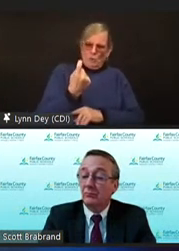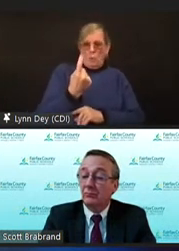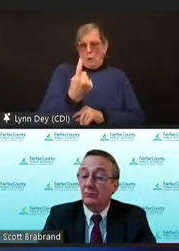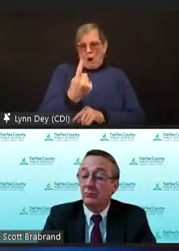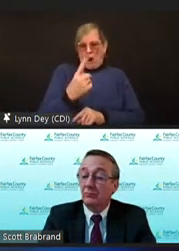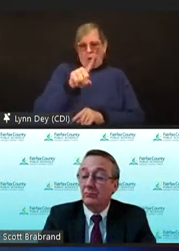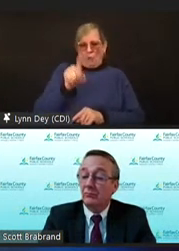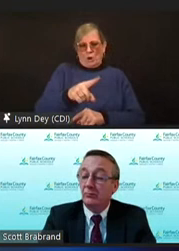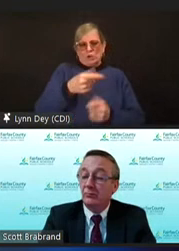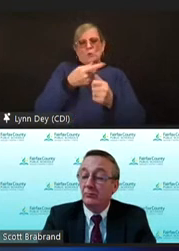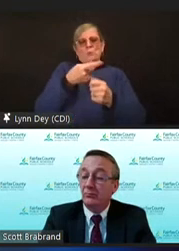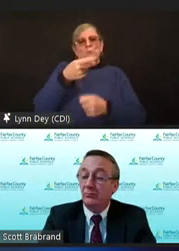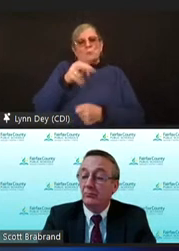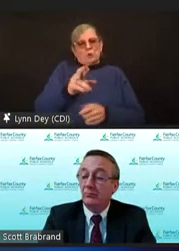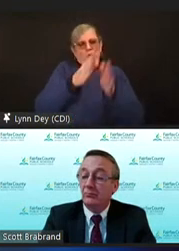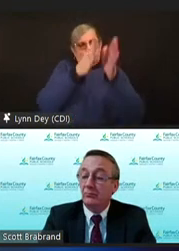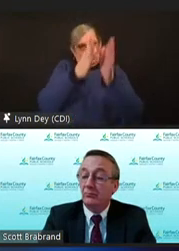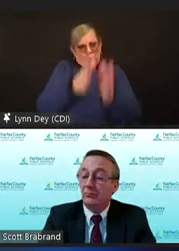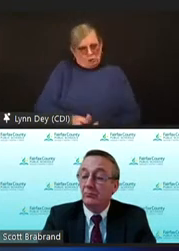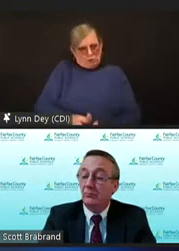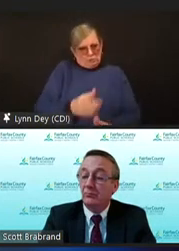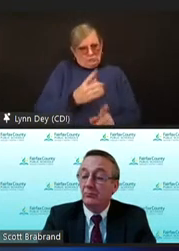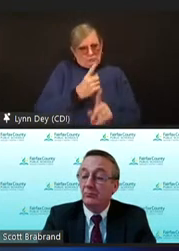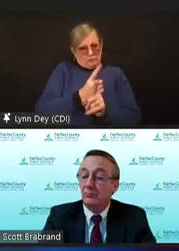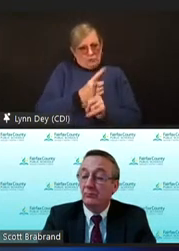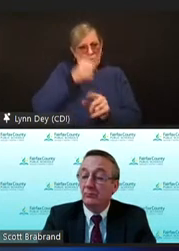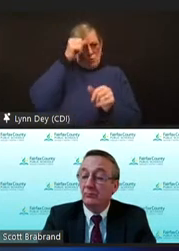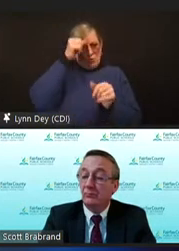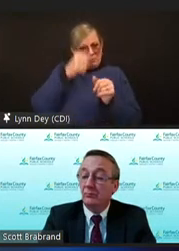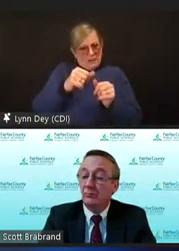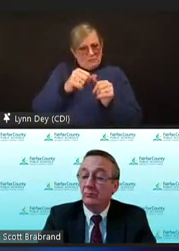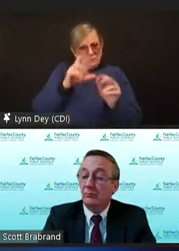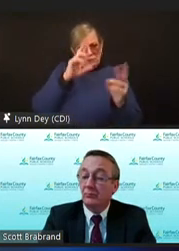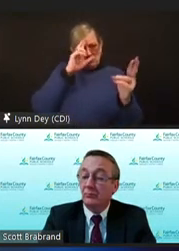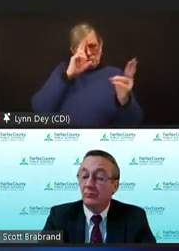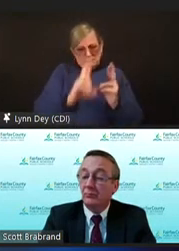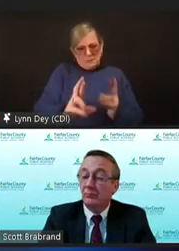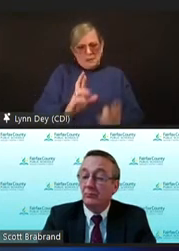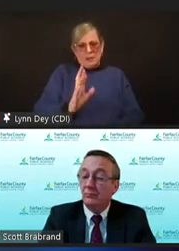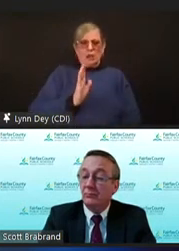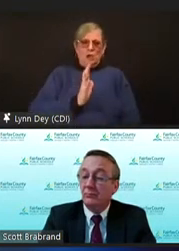remain polite and respectful, particularly as we do have students joining us this evening. So